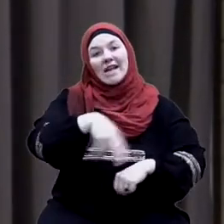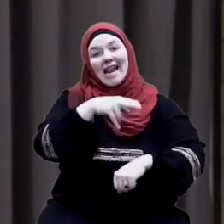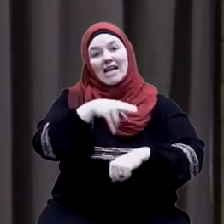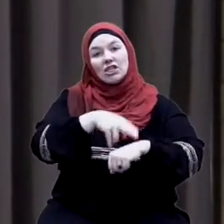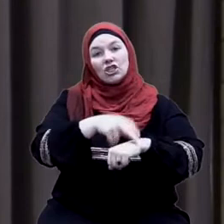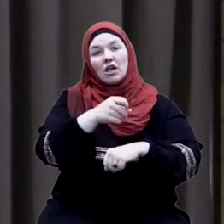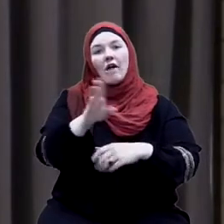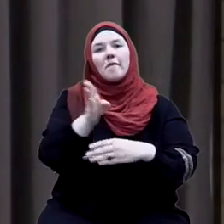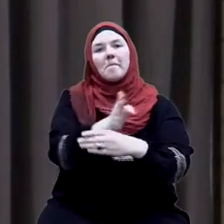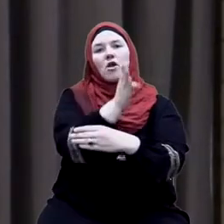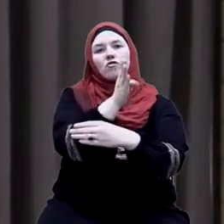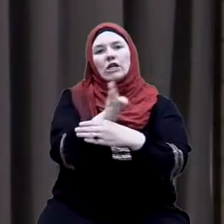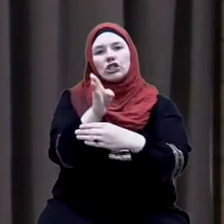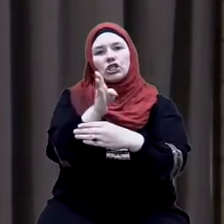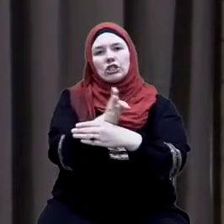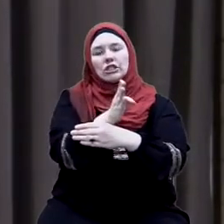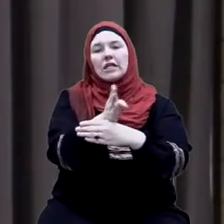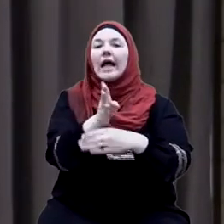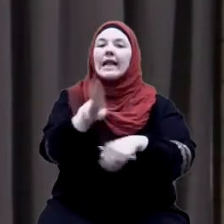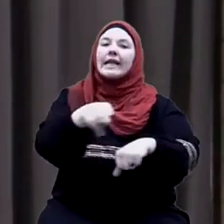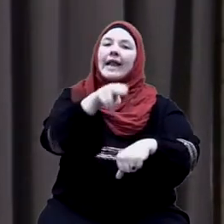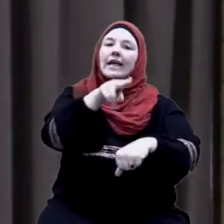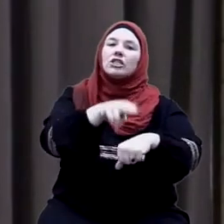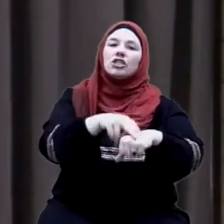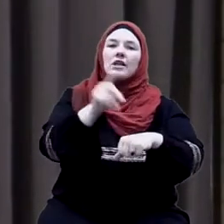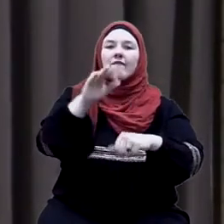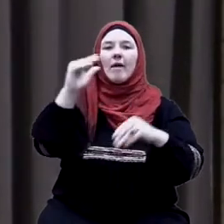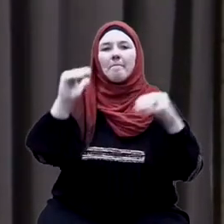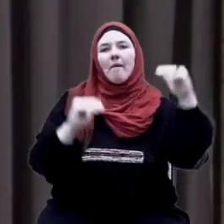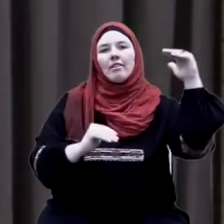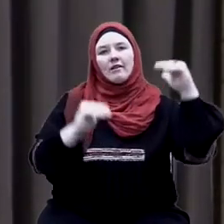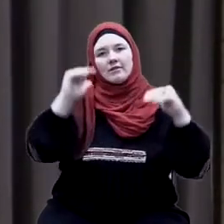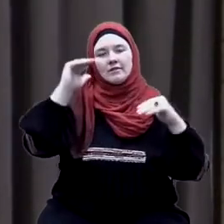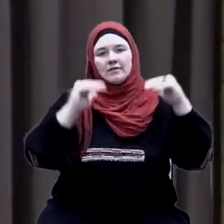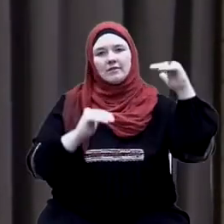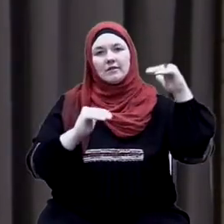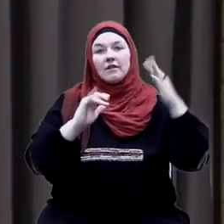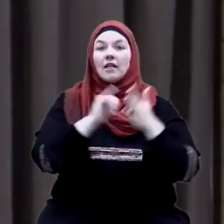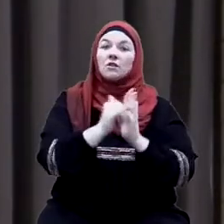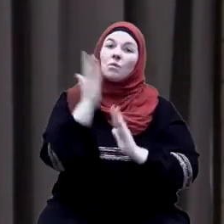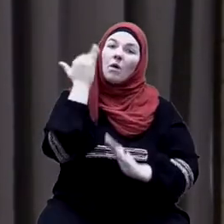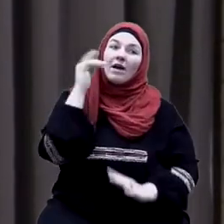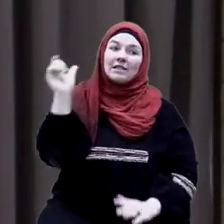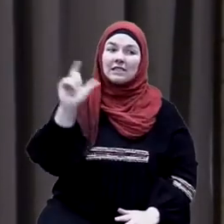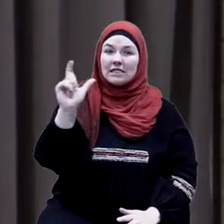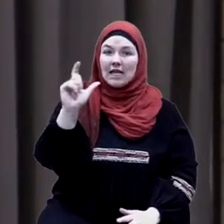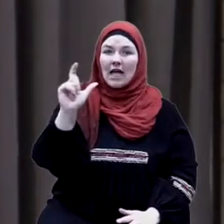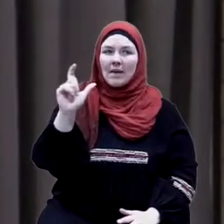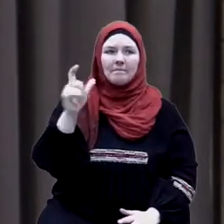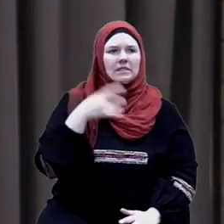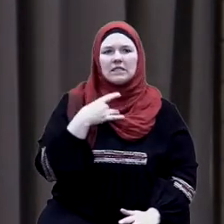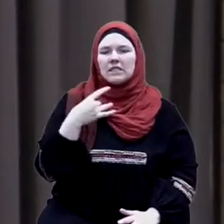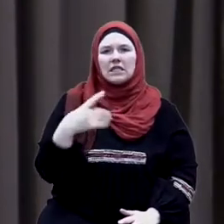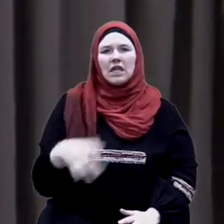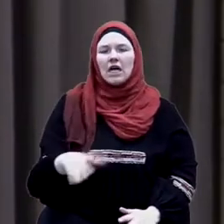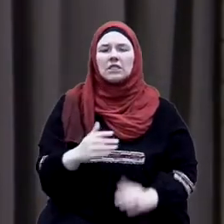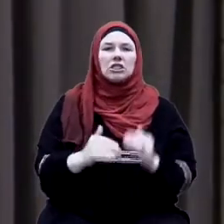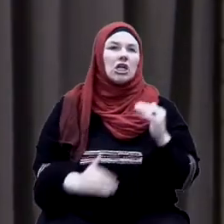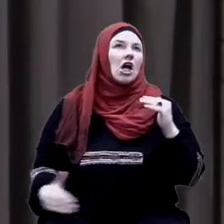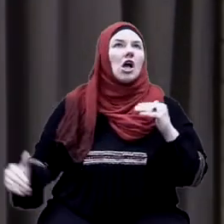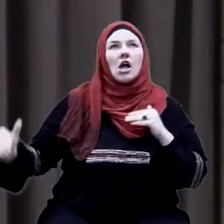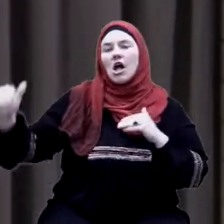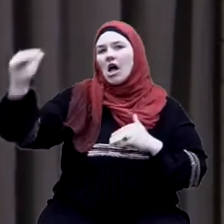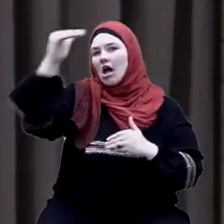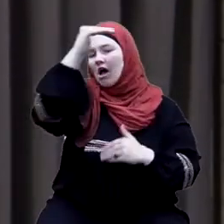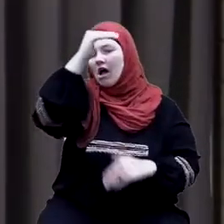of moderation, a nation of balance. That's why Islam dislike extremism,